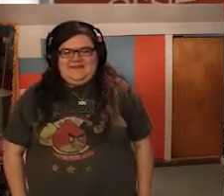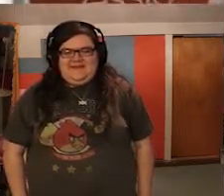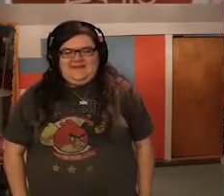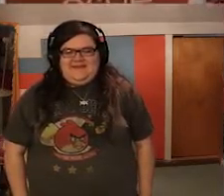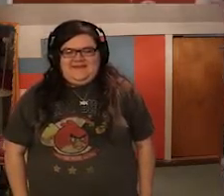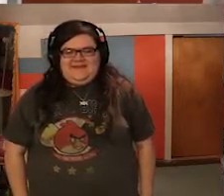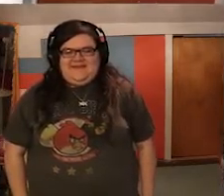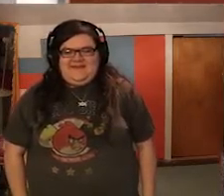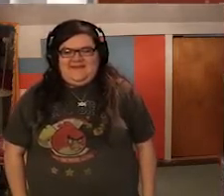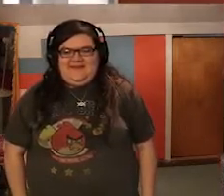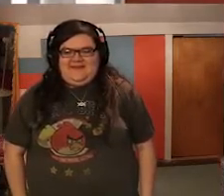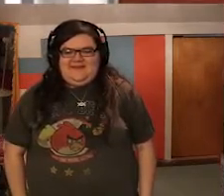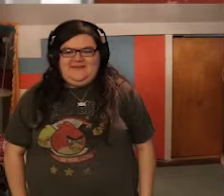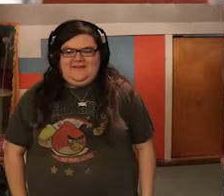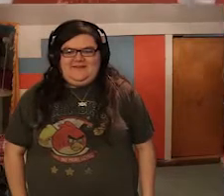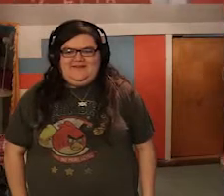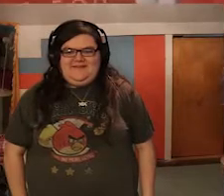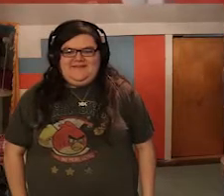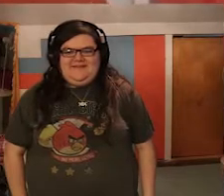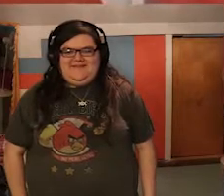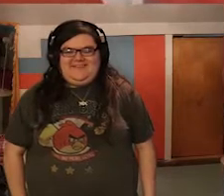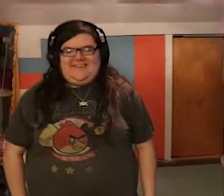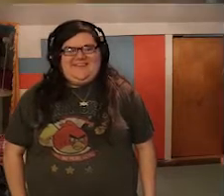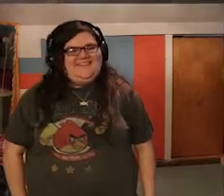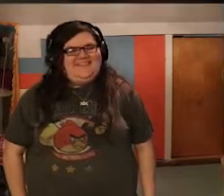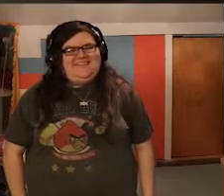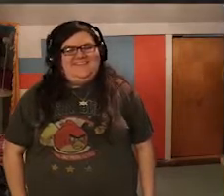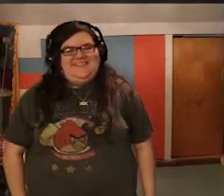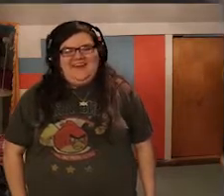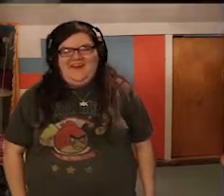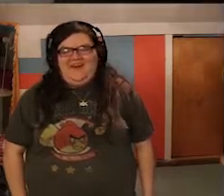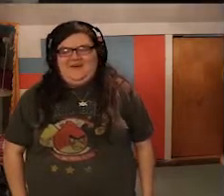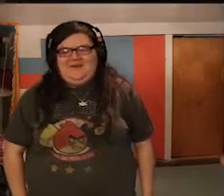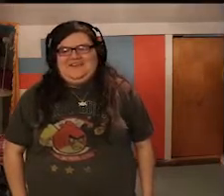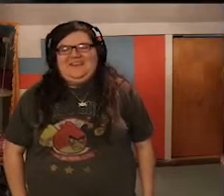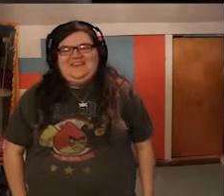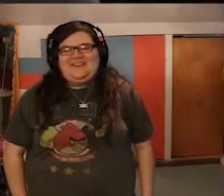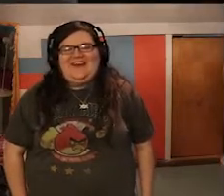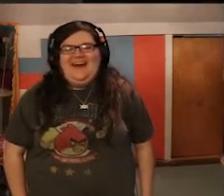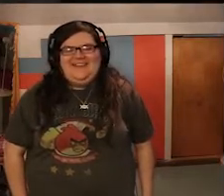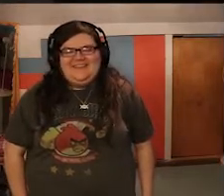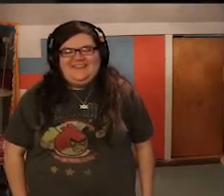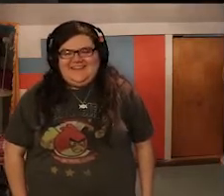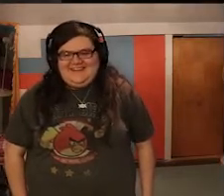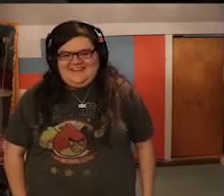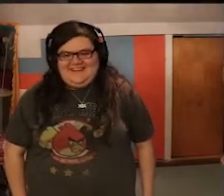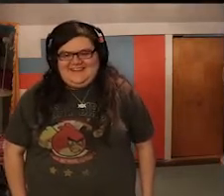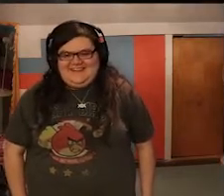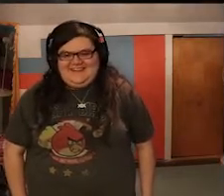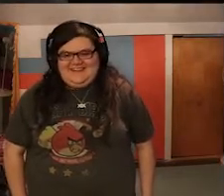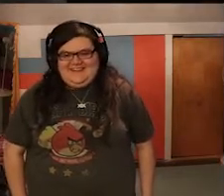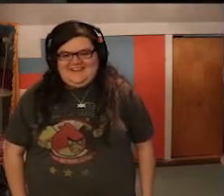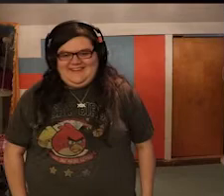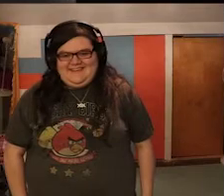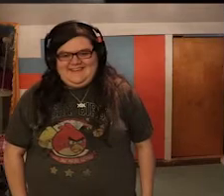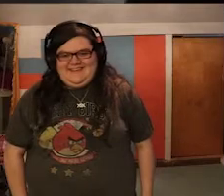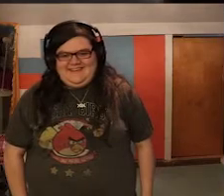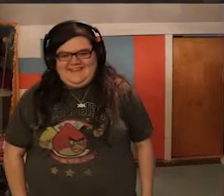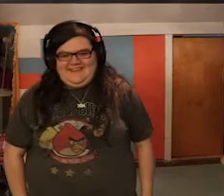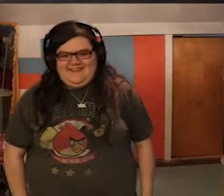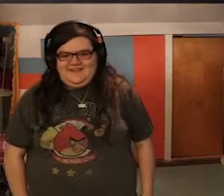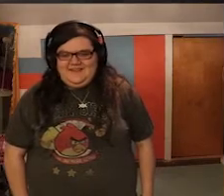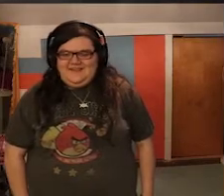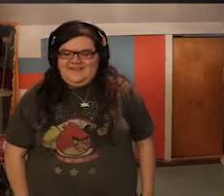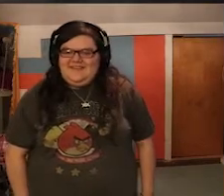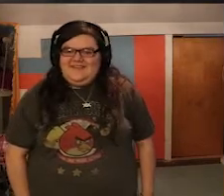That. Alright, that's another task done. Oh, jeez, great. Your nail varnish. Oh, okay, so what colour did you go